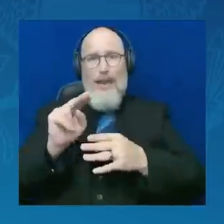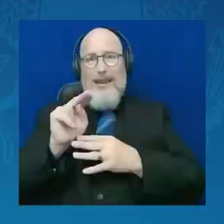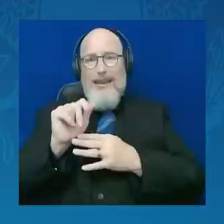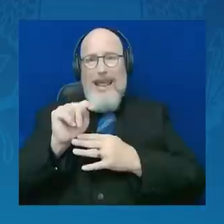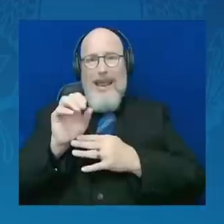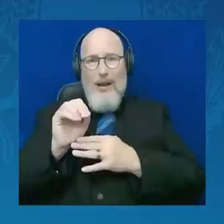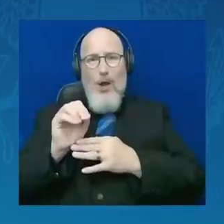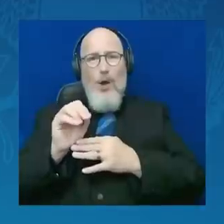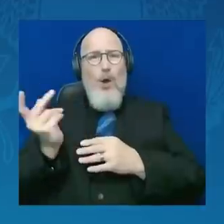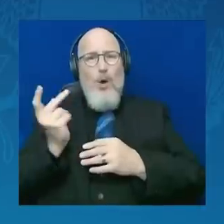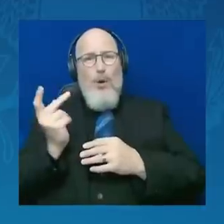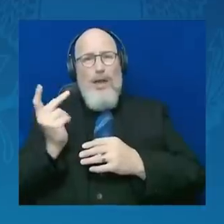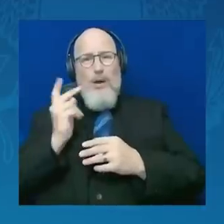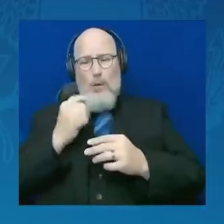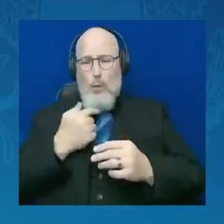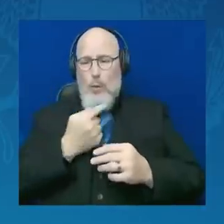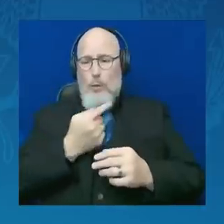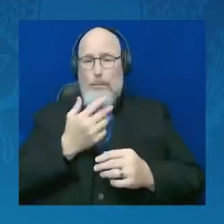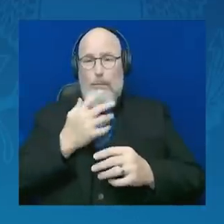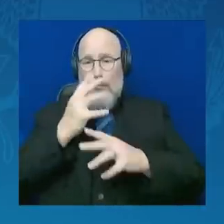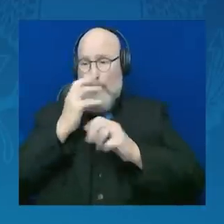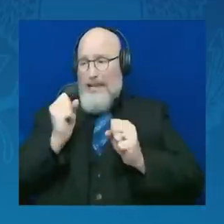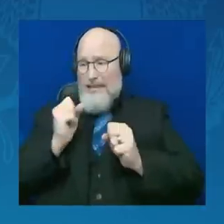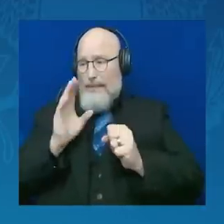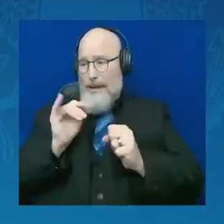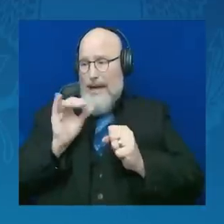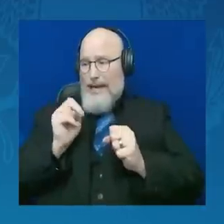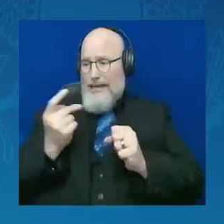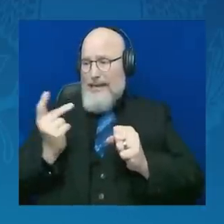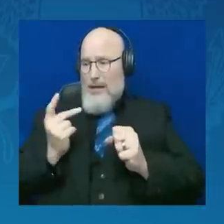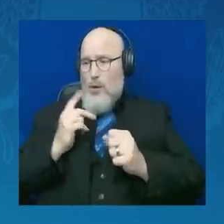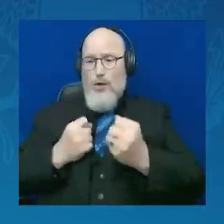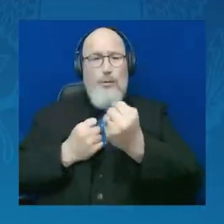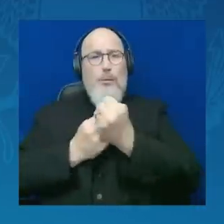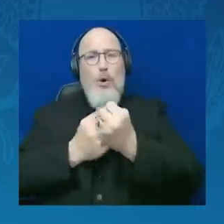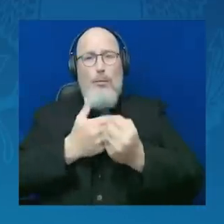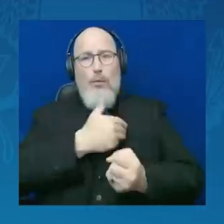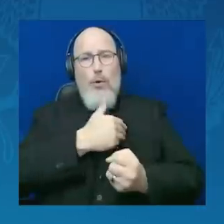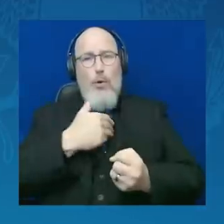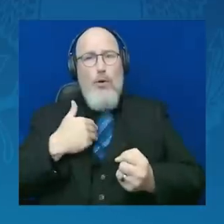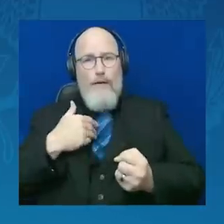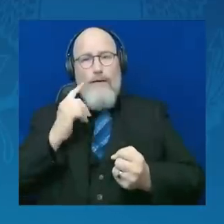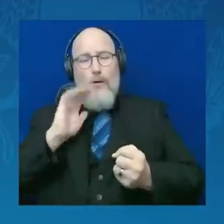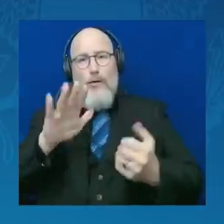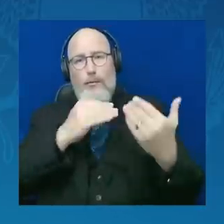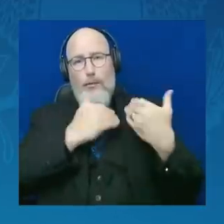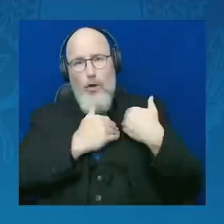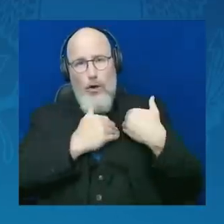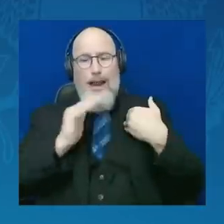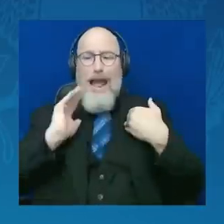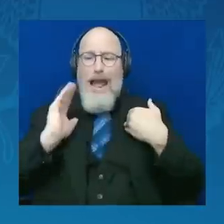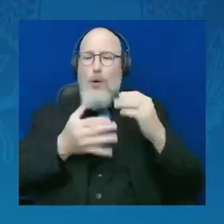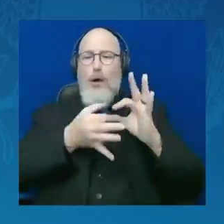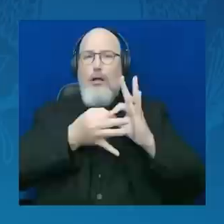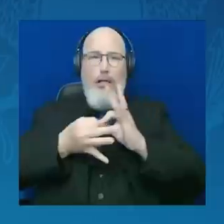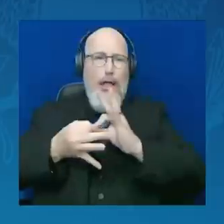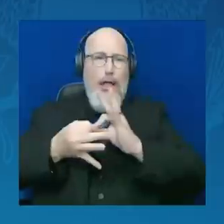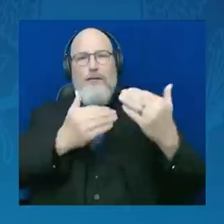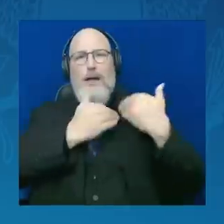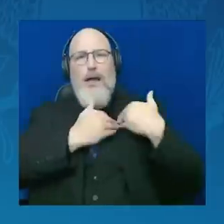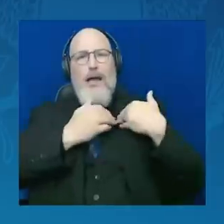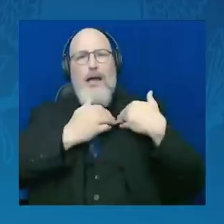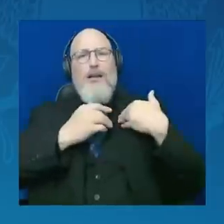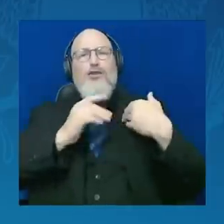in terms of the burden it is facing and our collective responsibility to ensure the safety and well-being of these refugees.